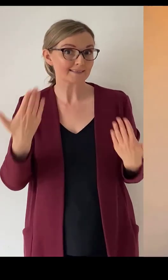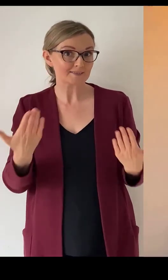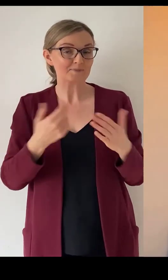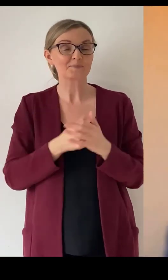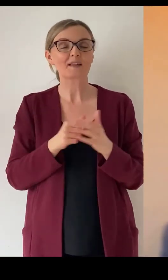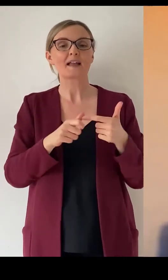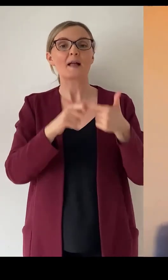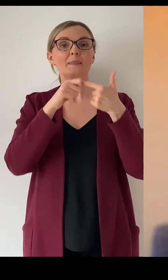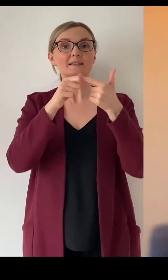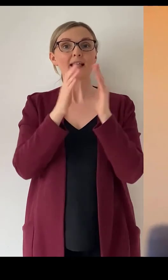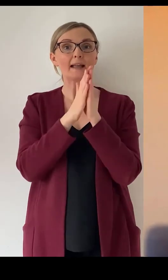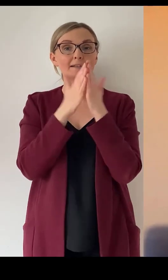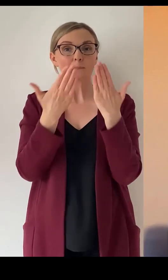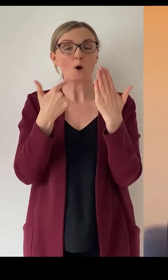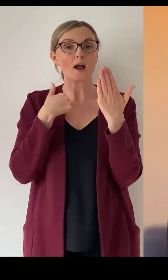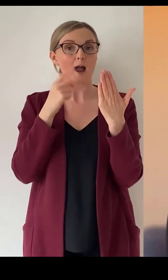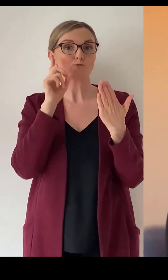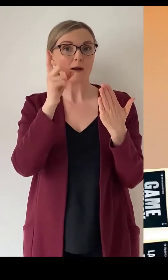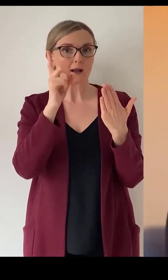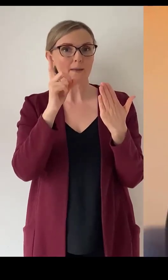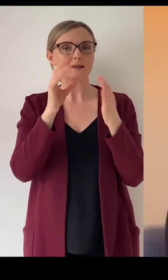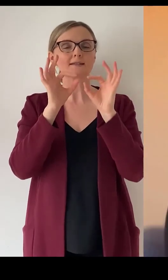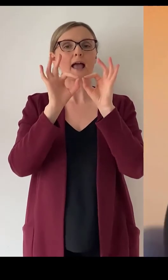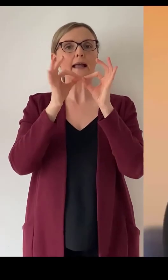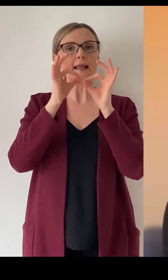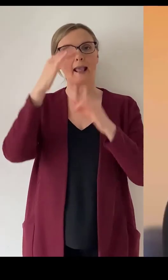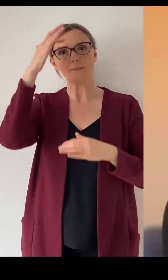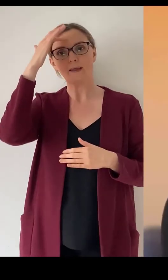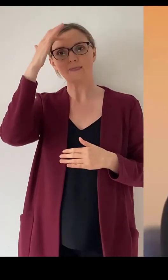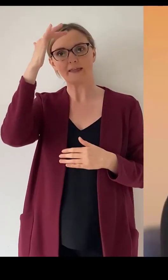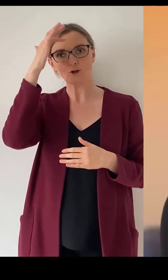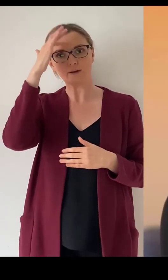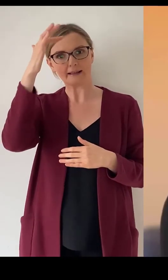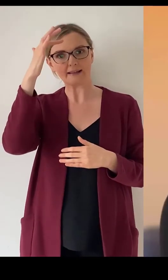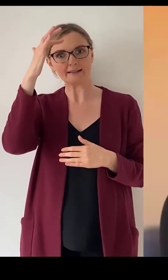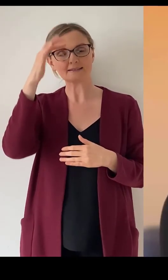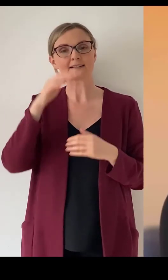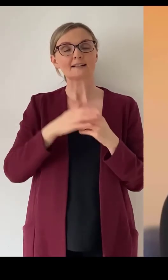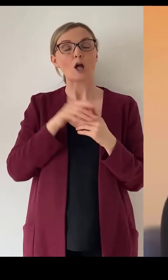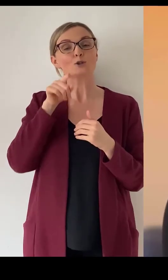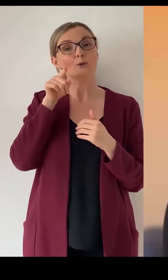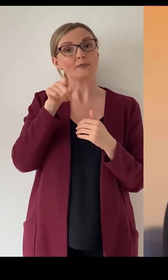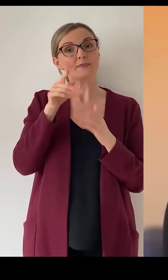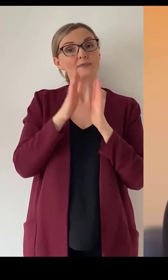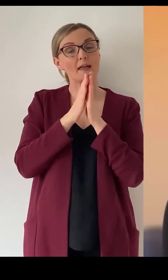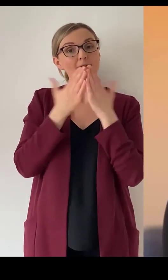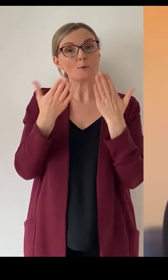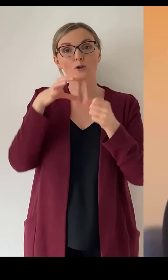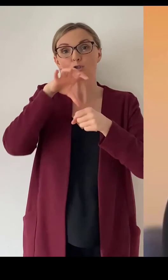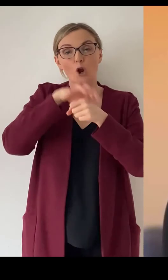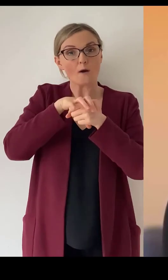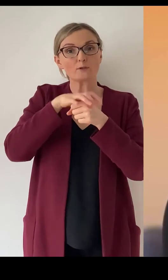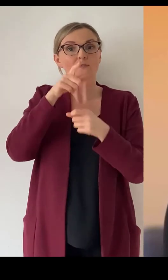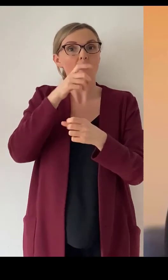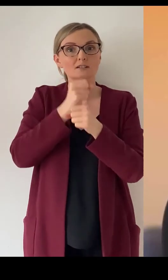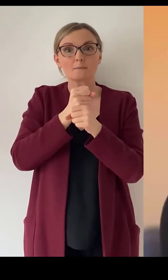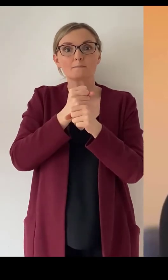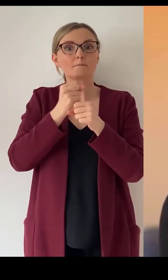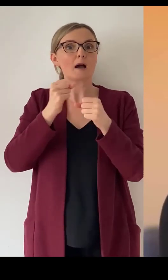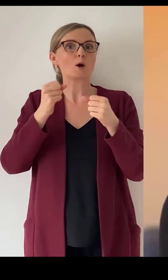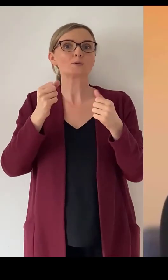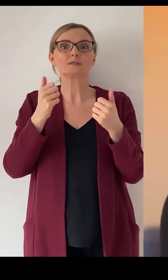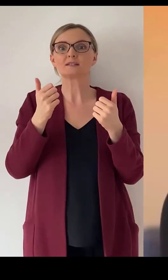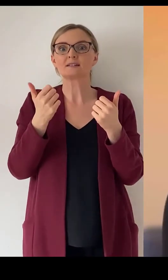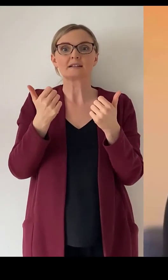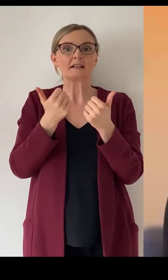recommend is Game Theory, a graphical guide, and this book covers all environments where there is strategic